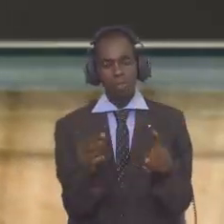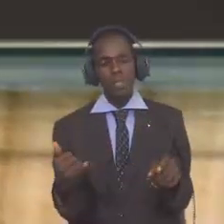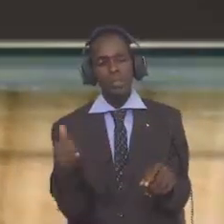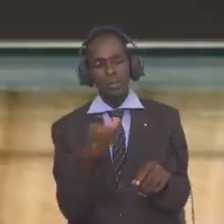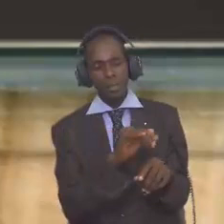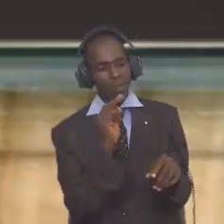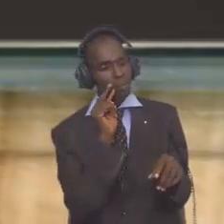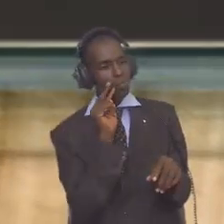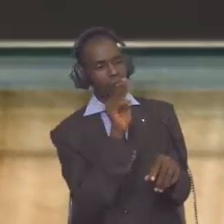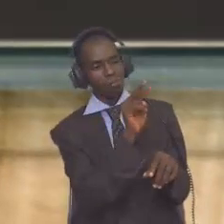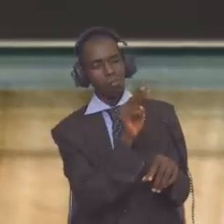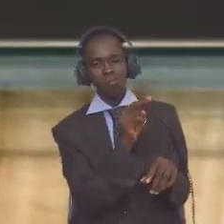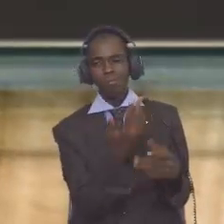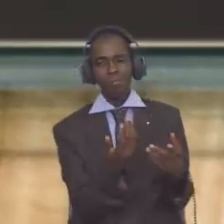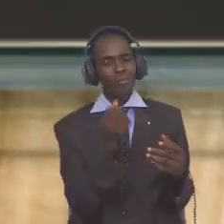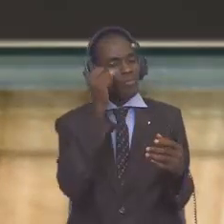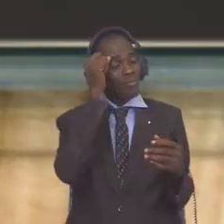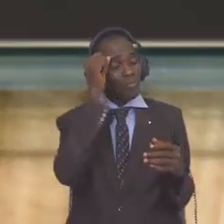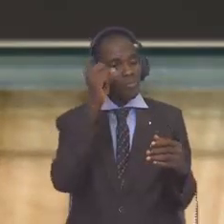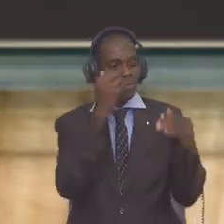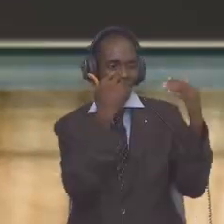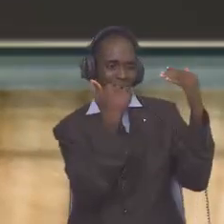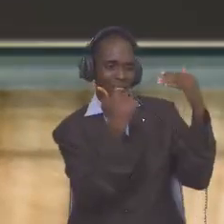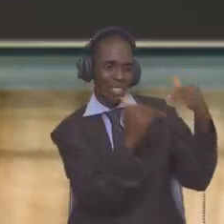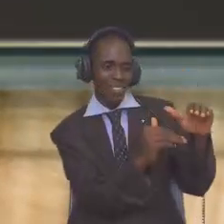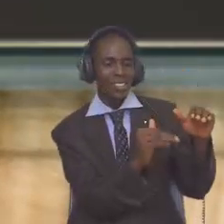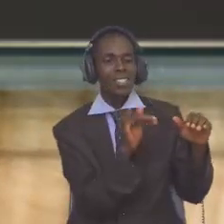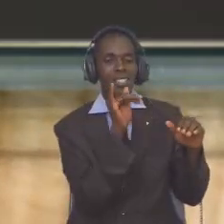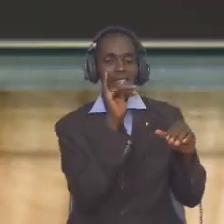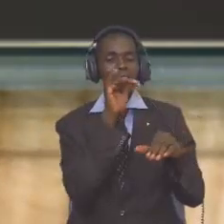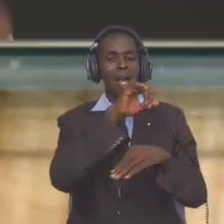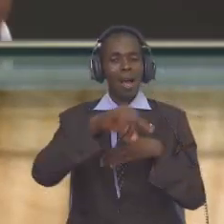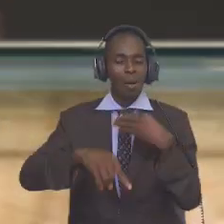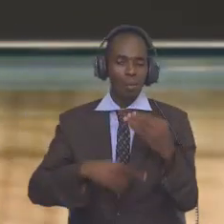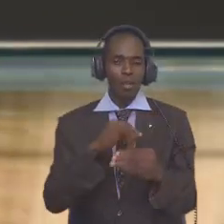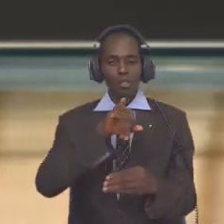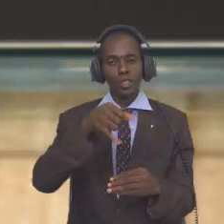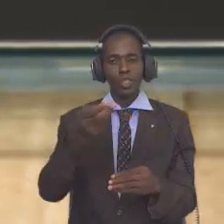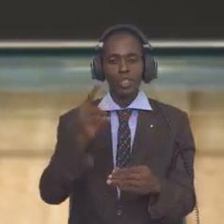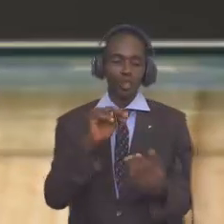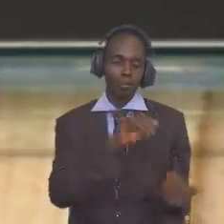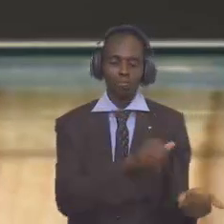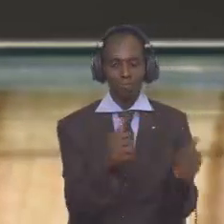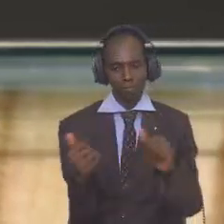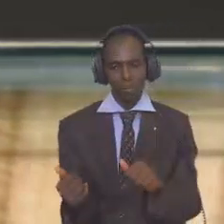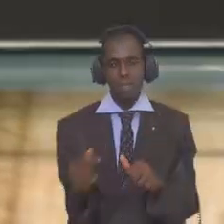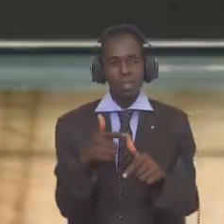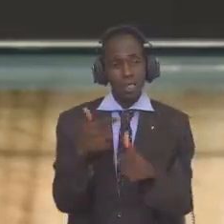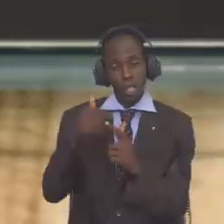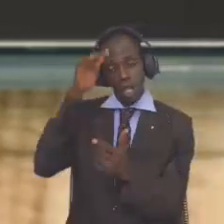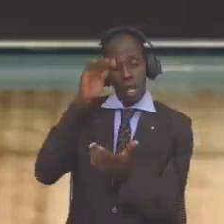size was not beyond the stature of John the Baptist. Therefore, Aquila